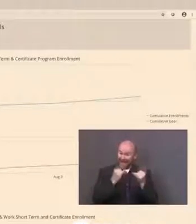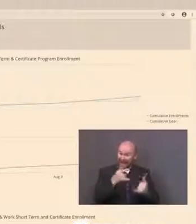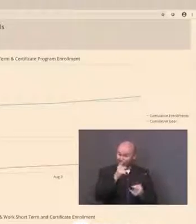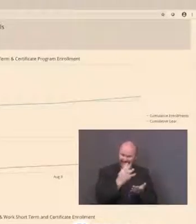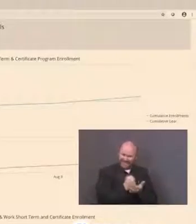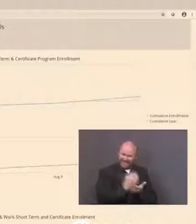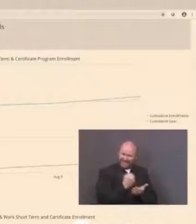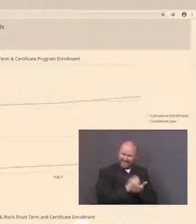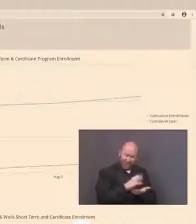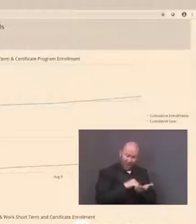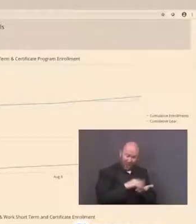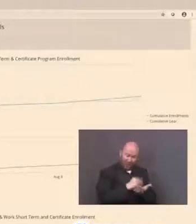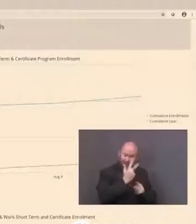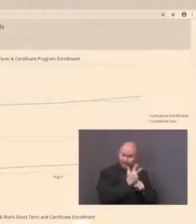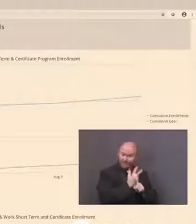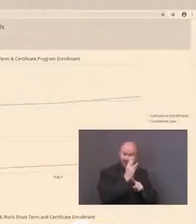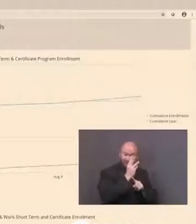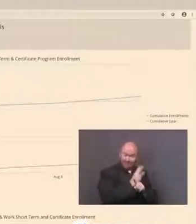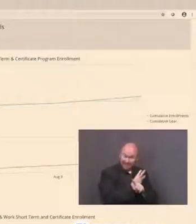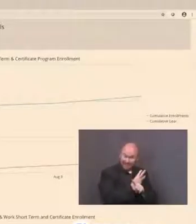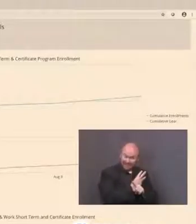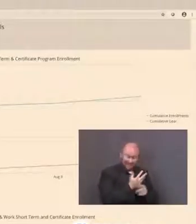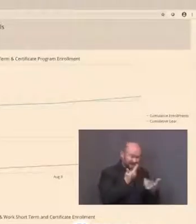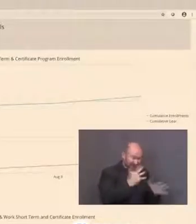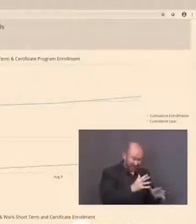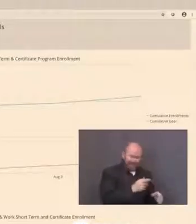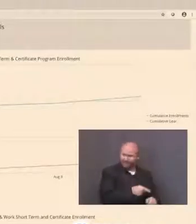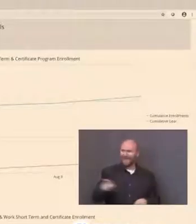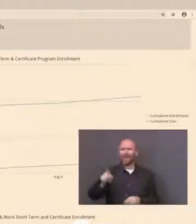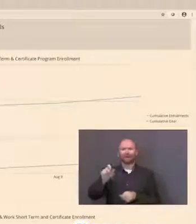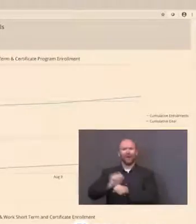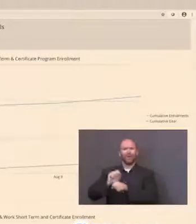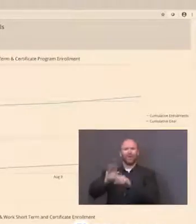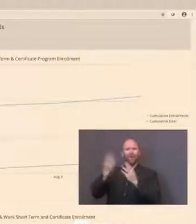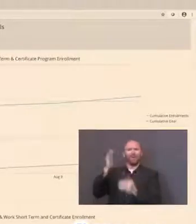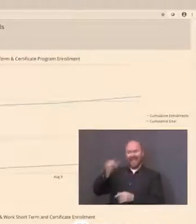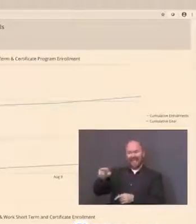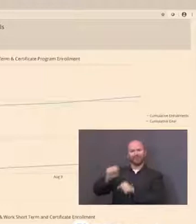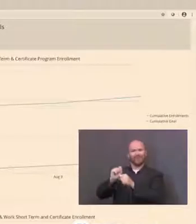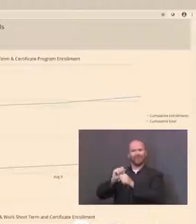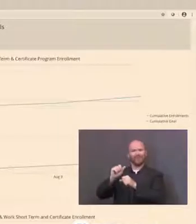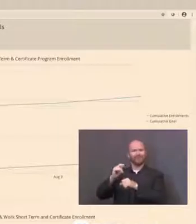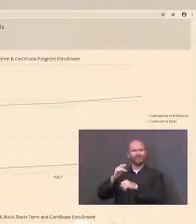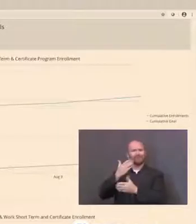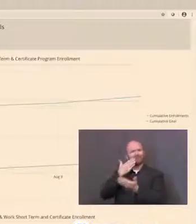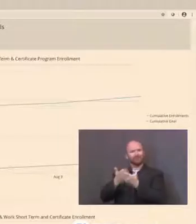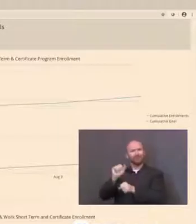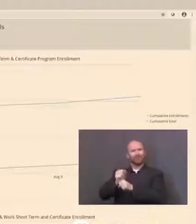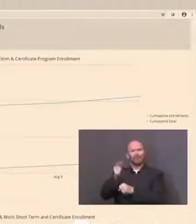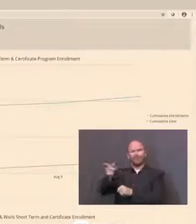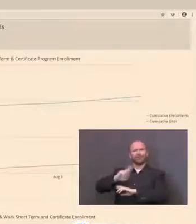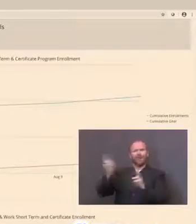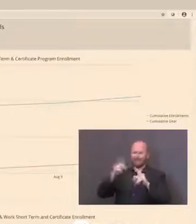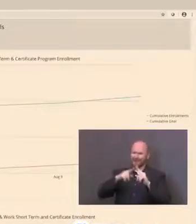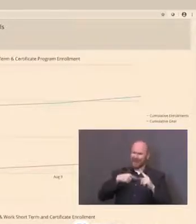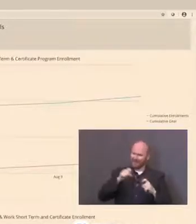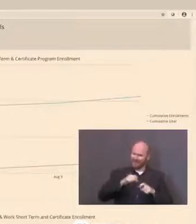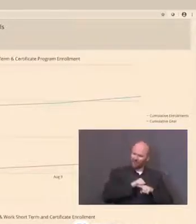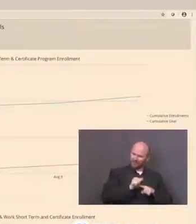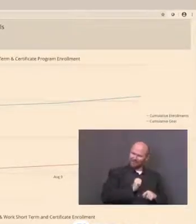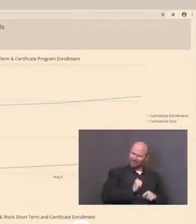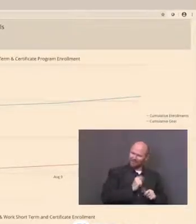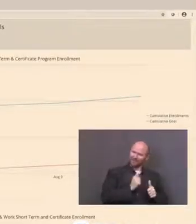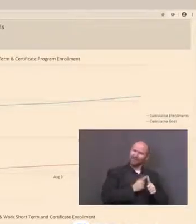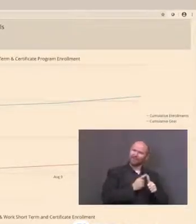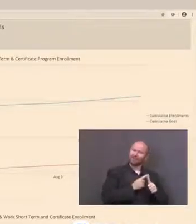And that is making sure there's better alignment between those that need jobs and the jobs that are available, which means we have to do better